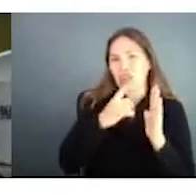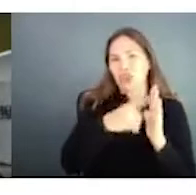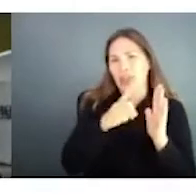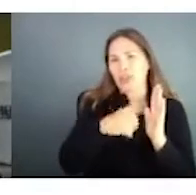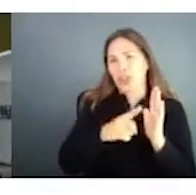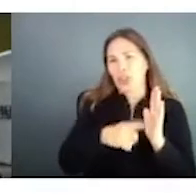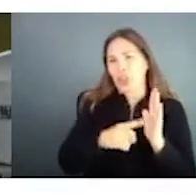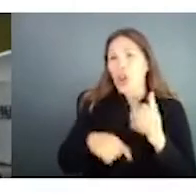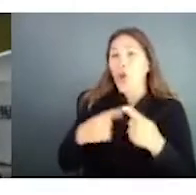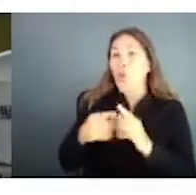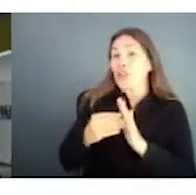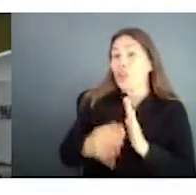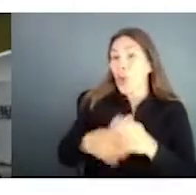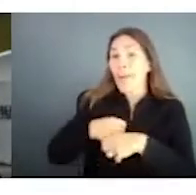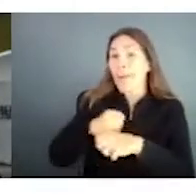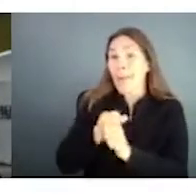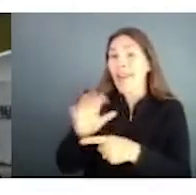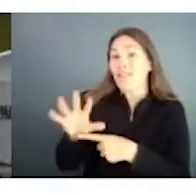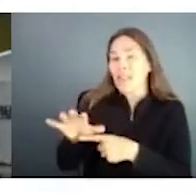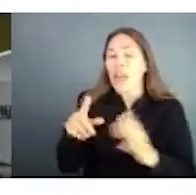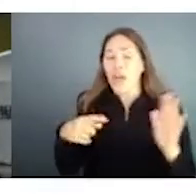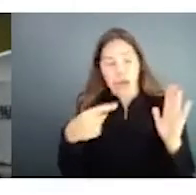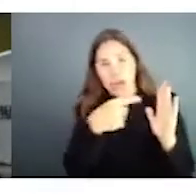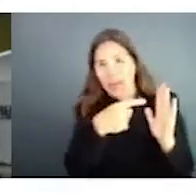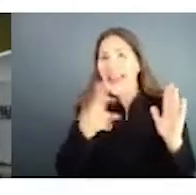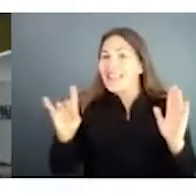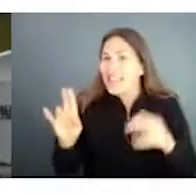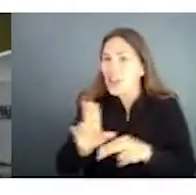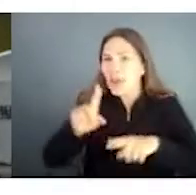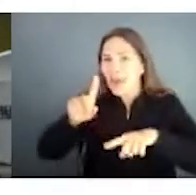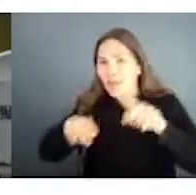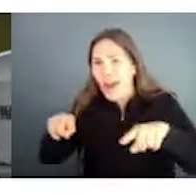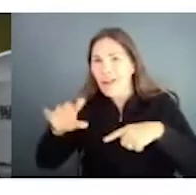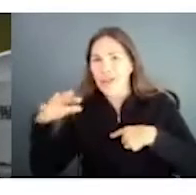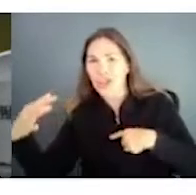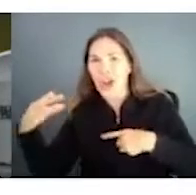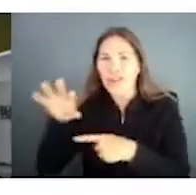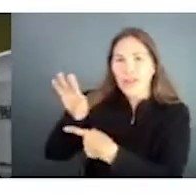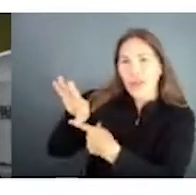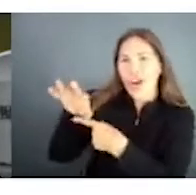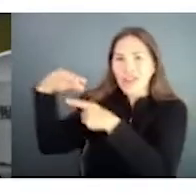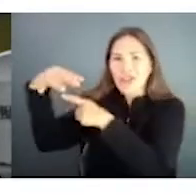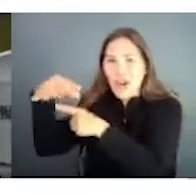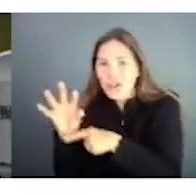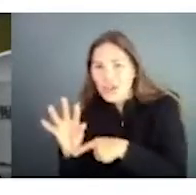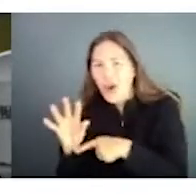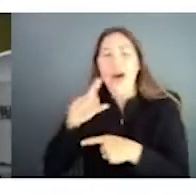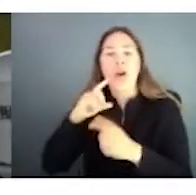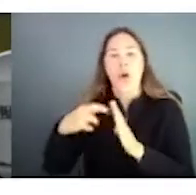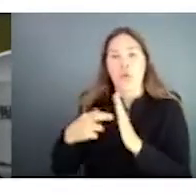students are creating a video, they're reflecting on, did I use a variety of shot types? Did I consider rules